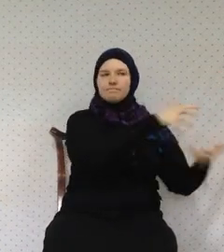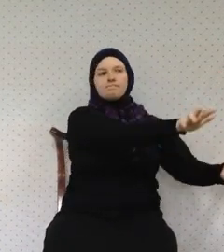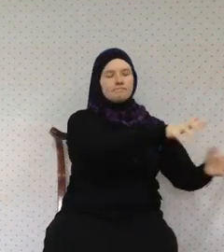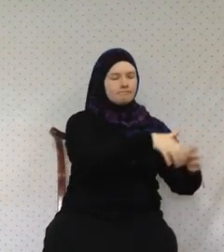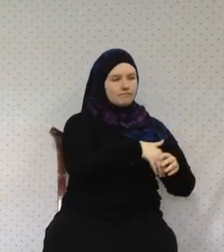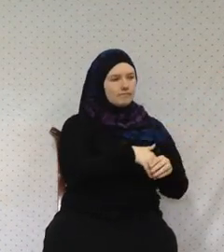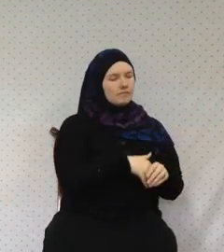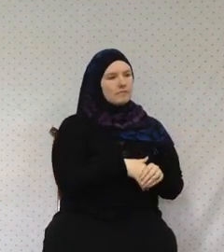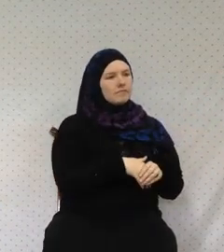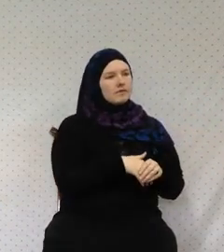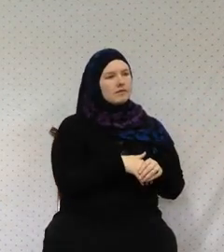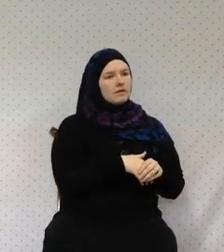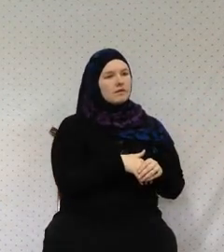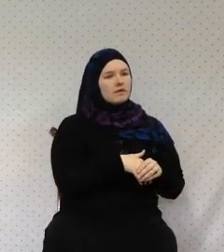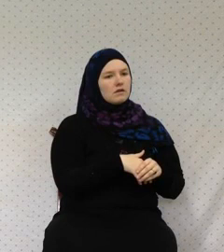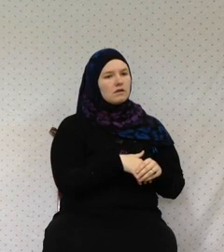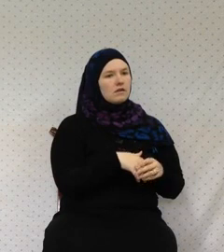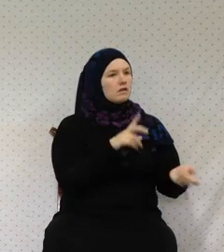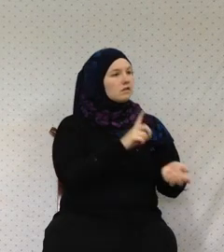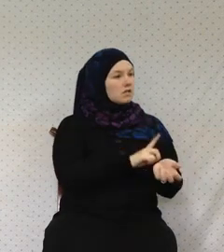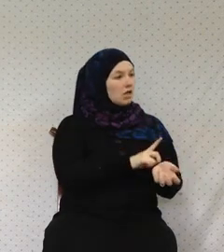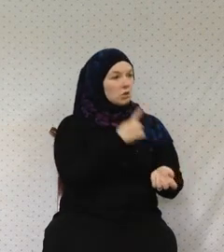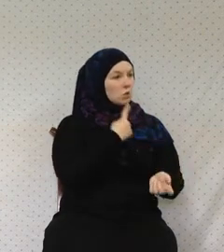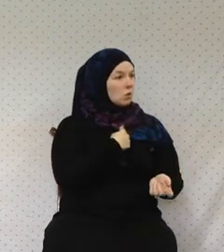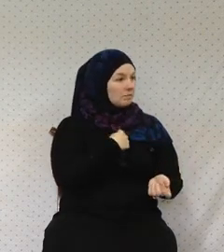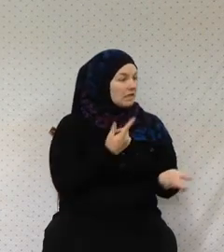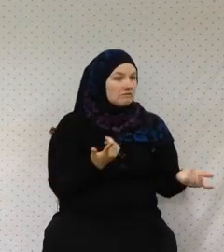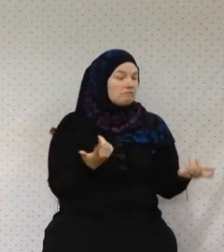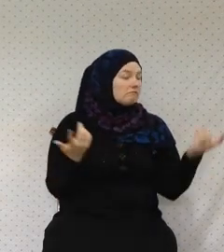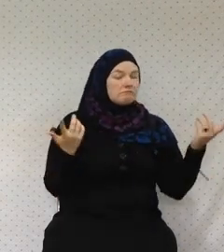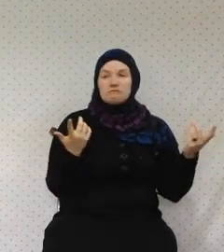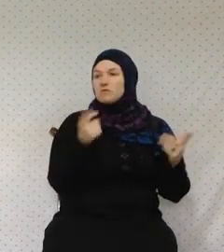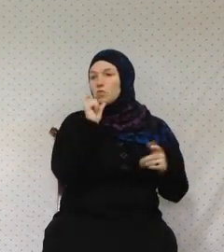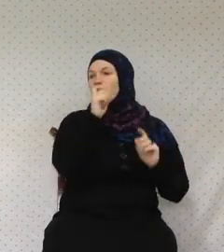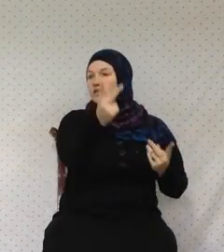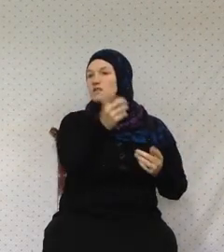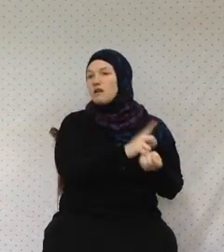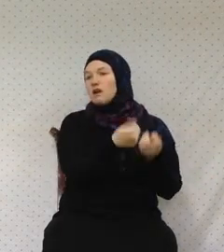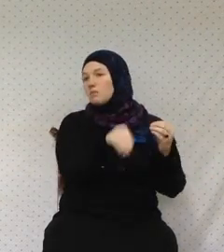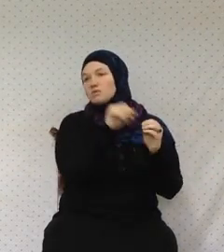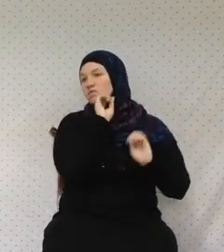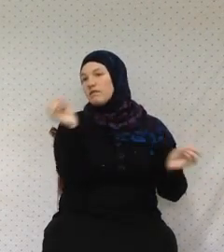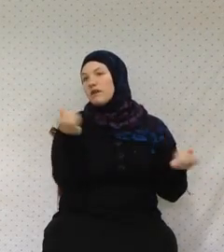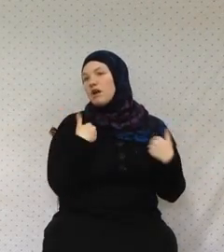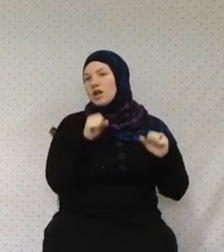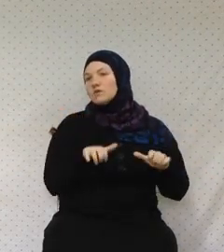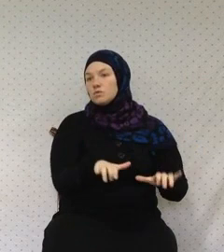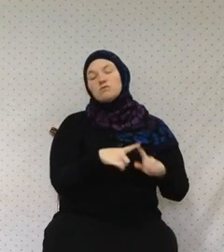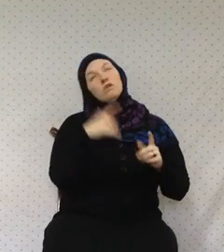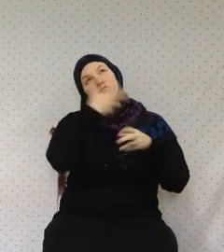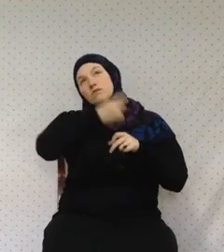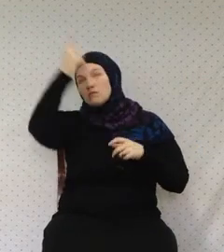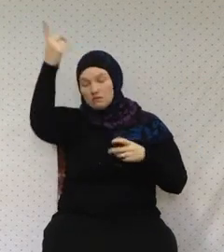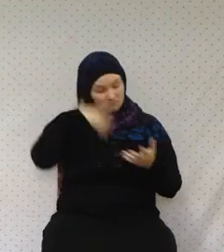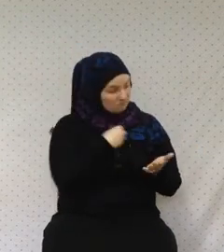The doctor had told me I don't need to visit him anymore because there is nothing really he can offer." He said, "But I trusted